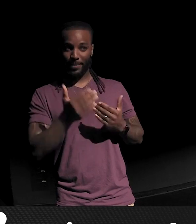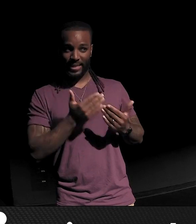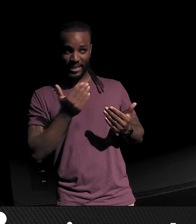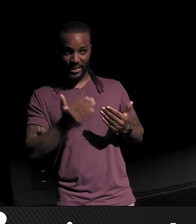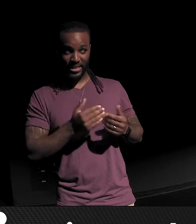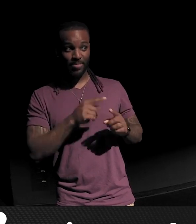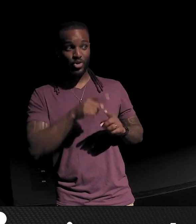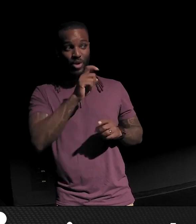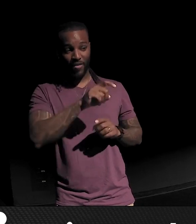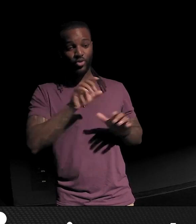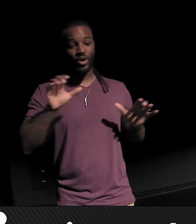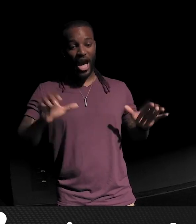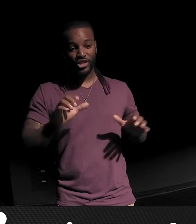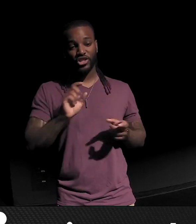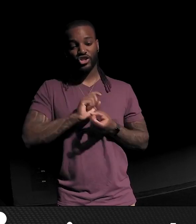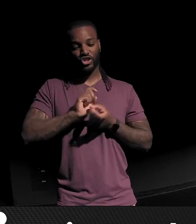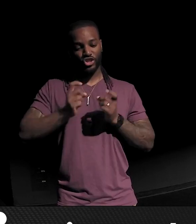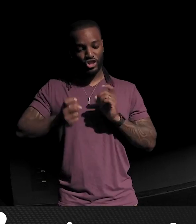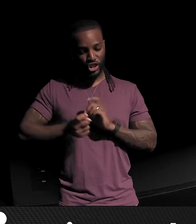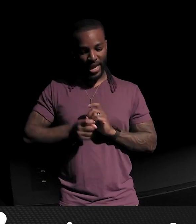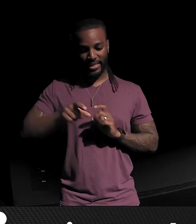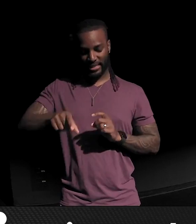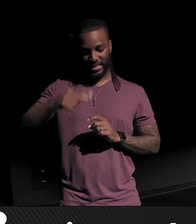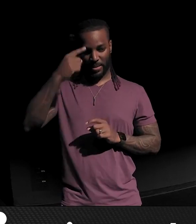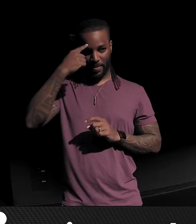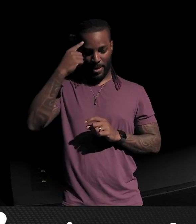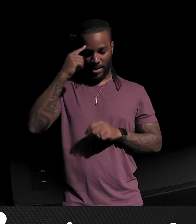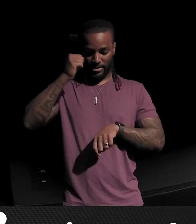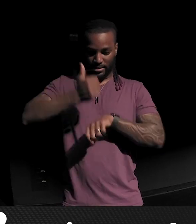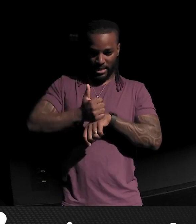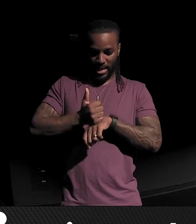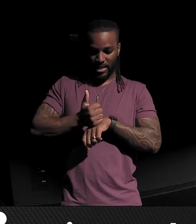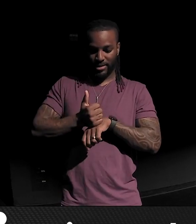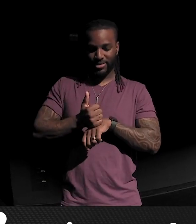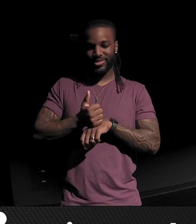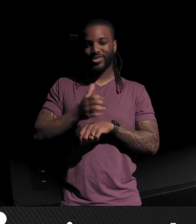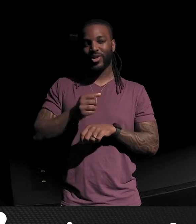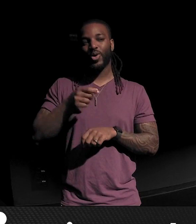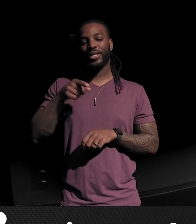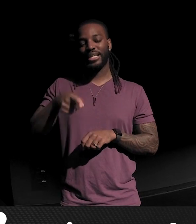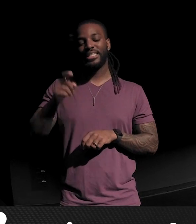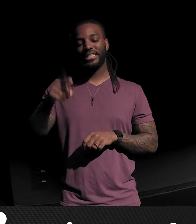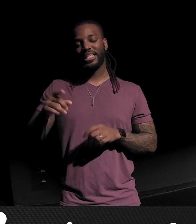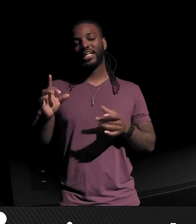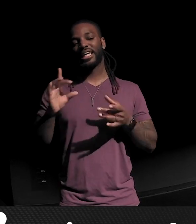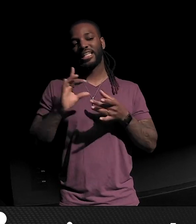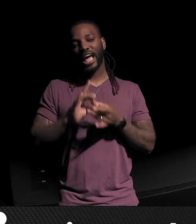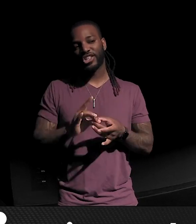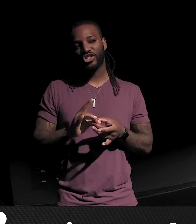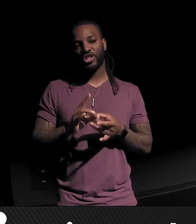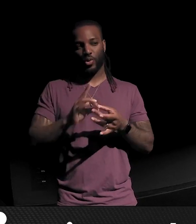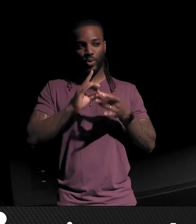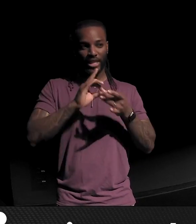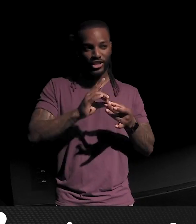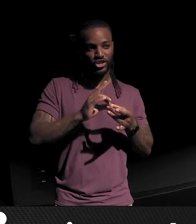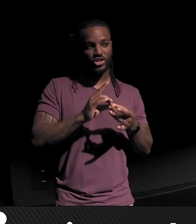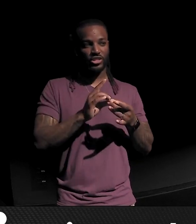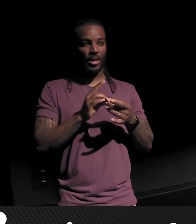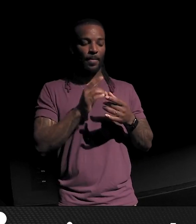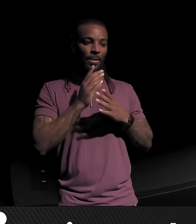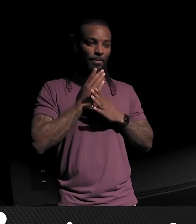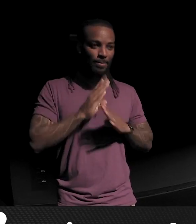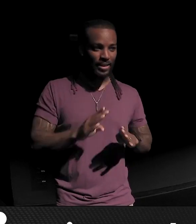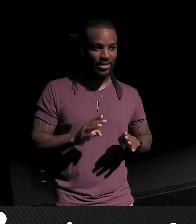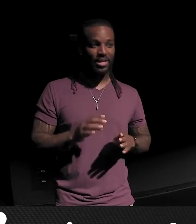to actually change his set point so that he has an appetite for connection, relationship, attachment, peace. That's